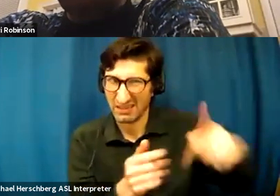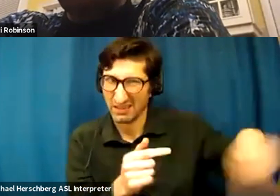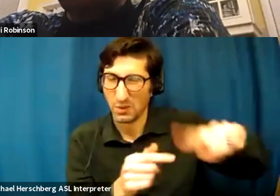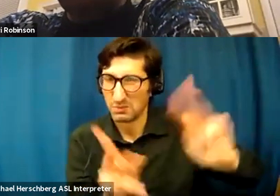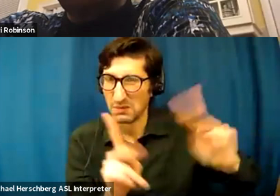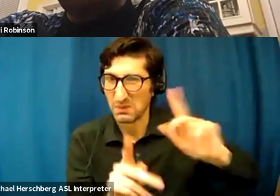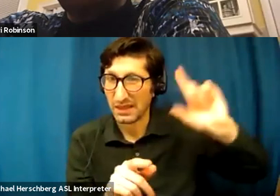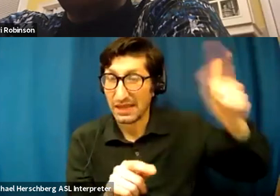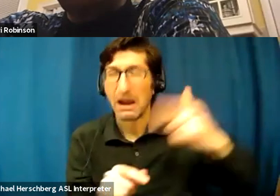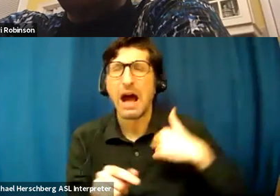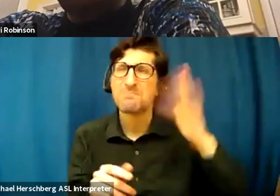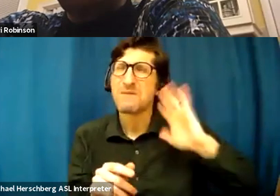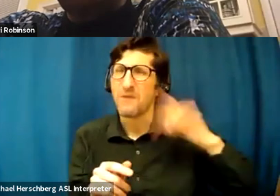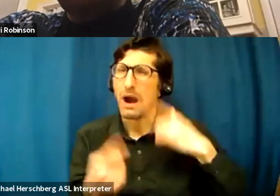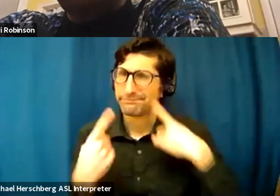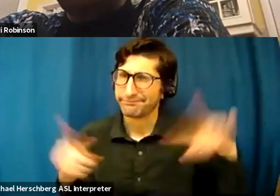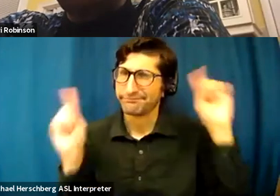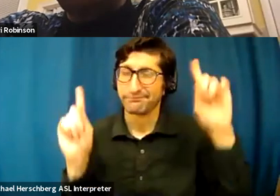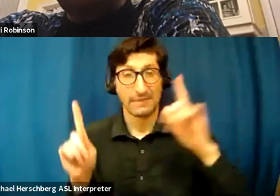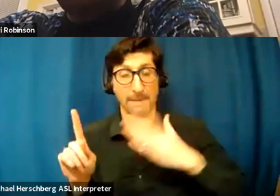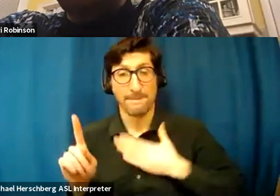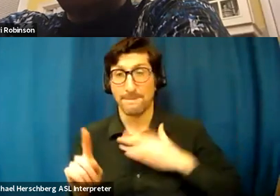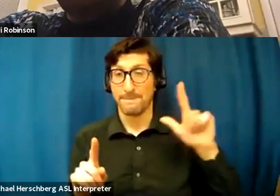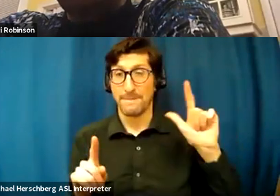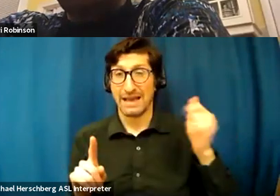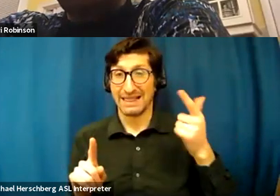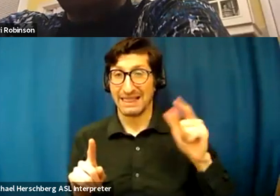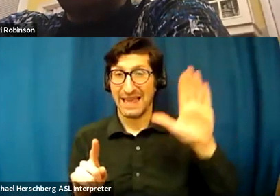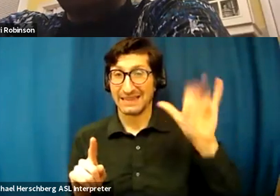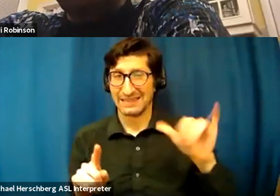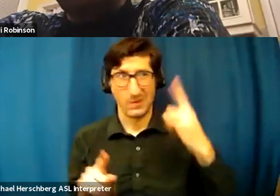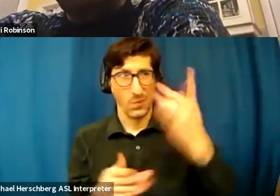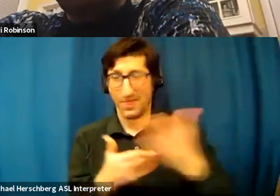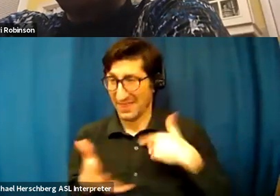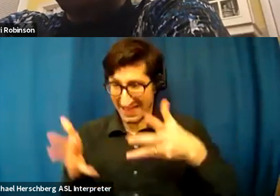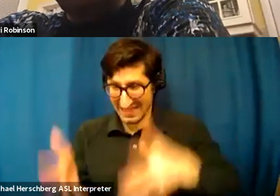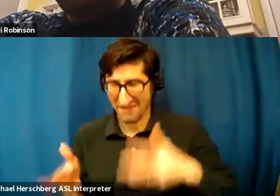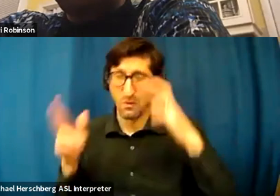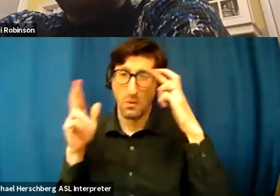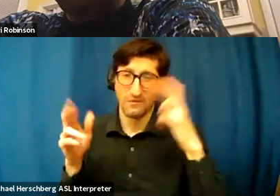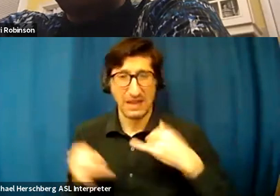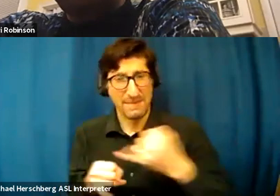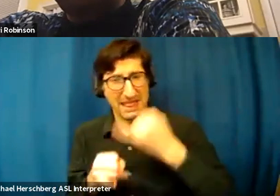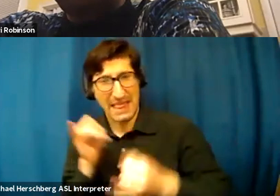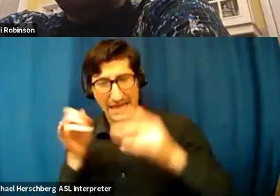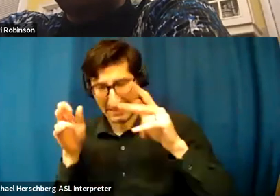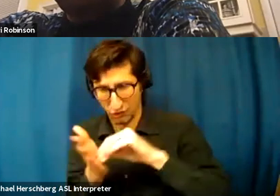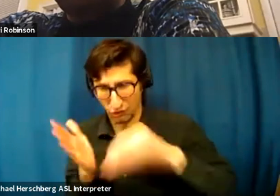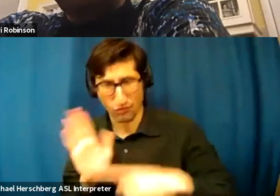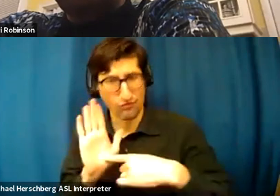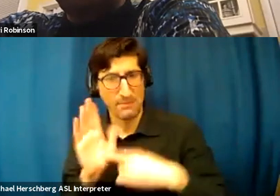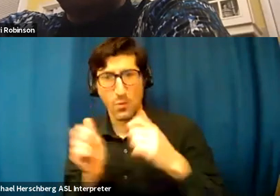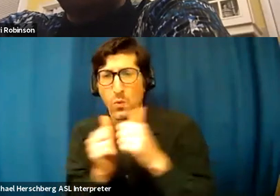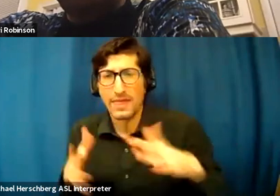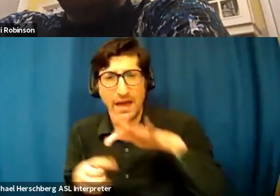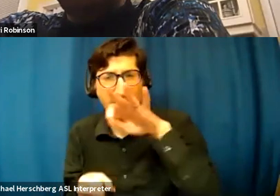of my term that my legacy, if anything, would be the last student representative not to have a vote. I